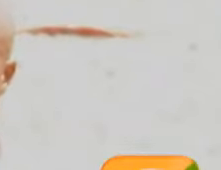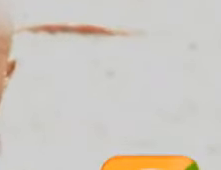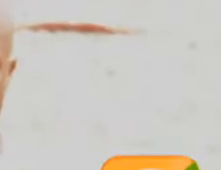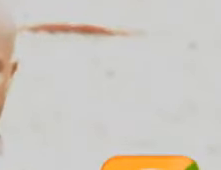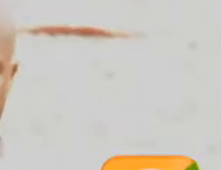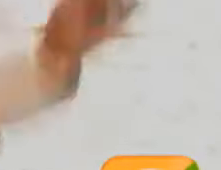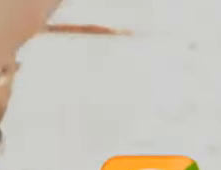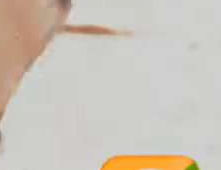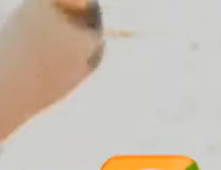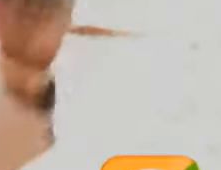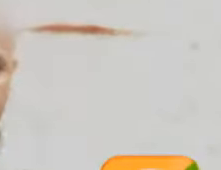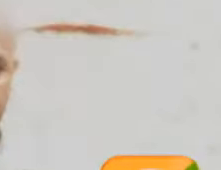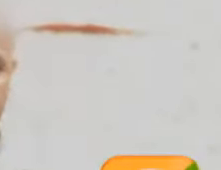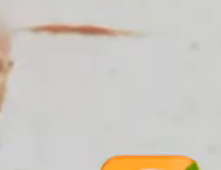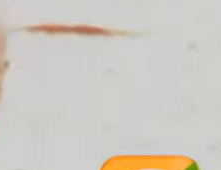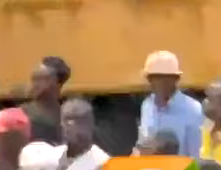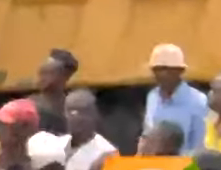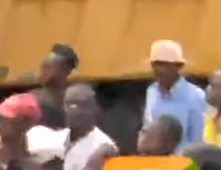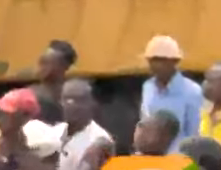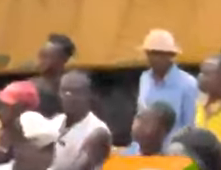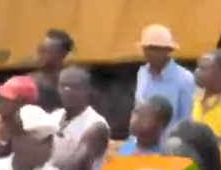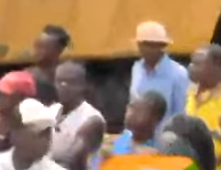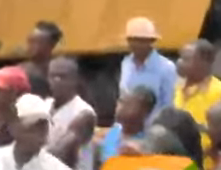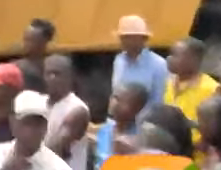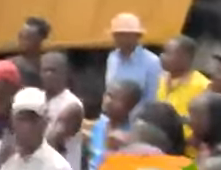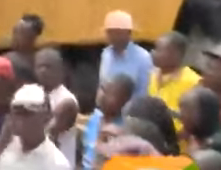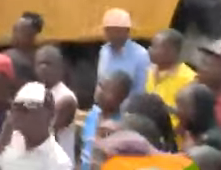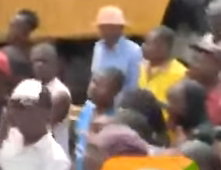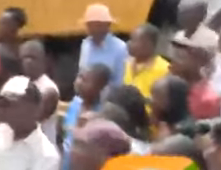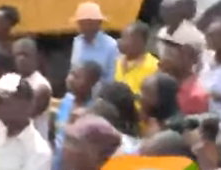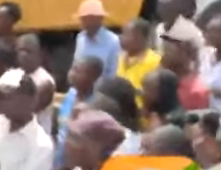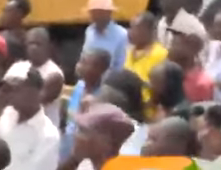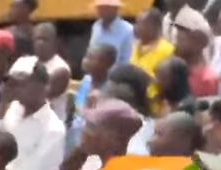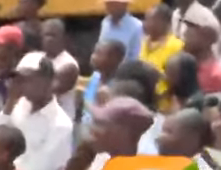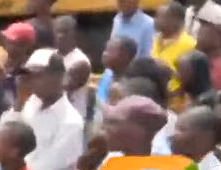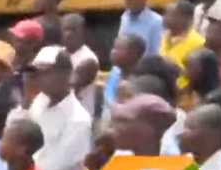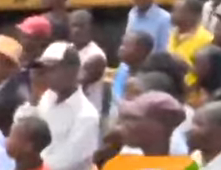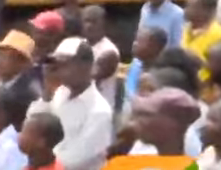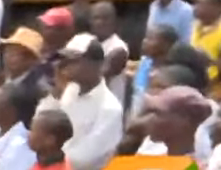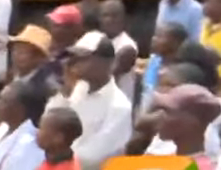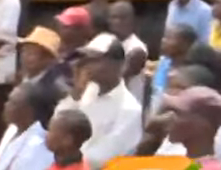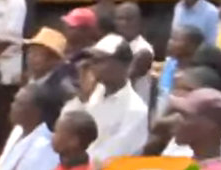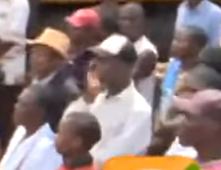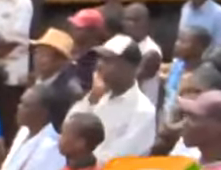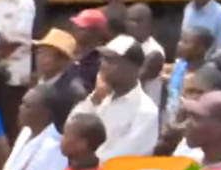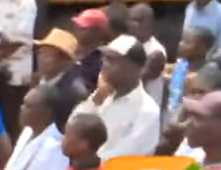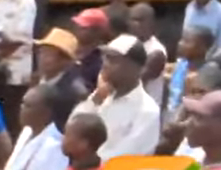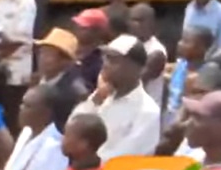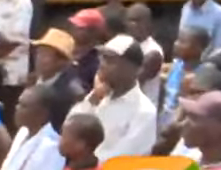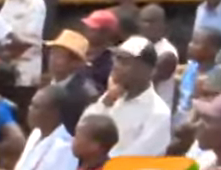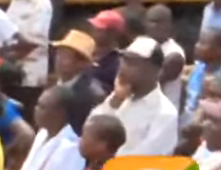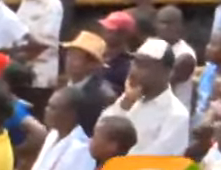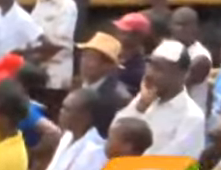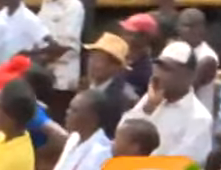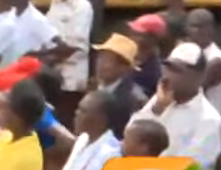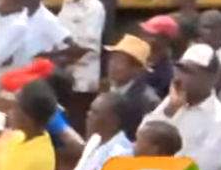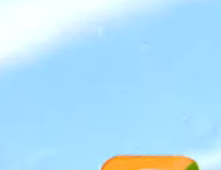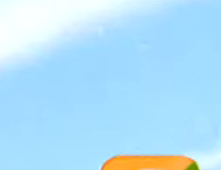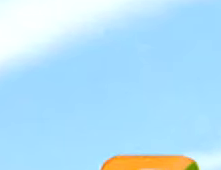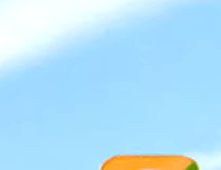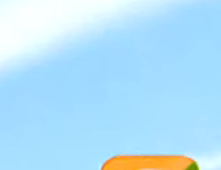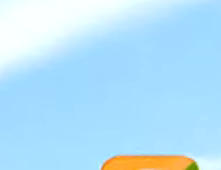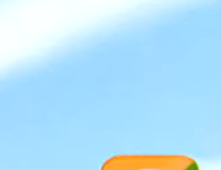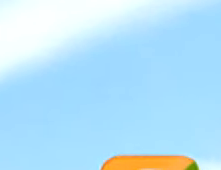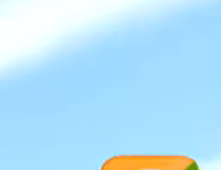can also access affordable living. President Ruto took time to allay fears by contractors that stoppage in deductions